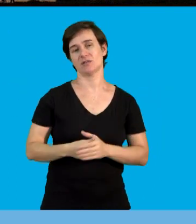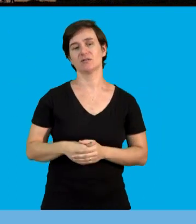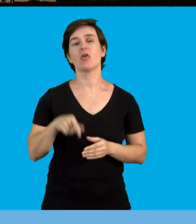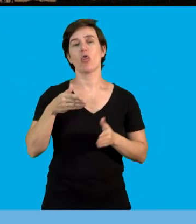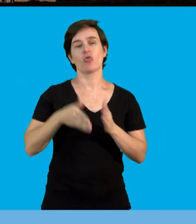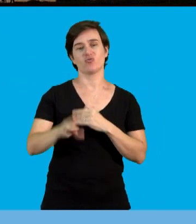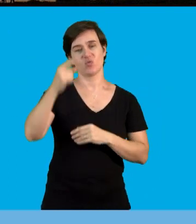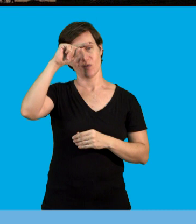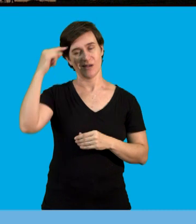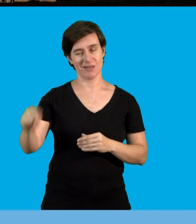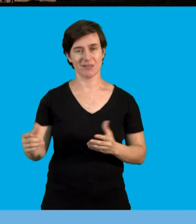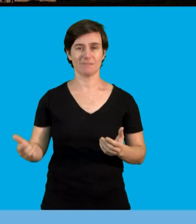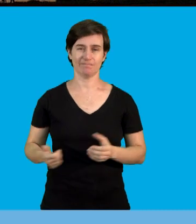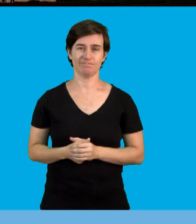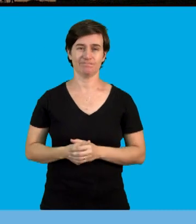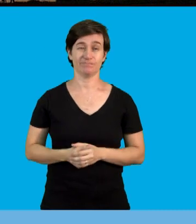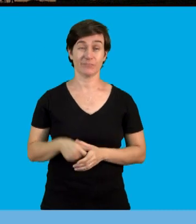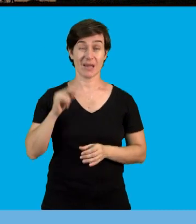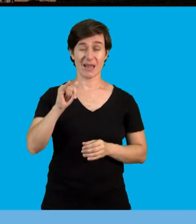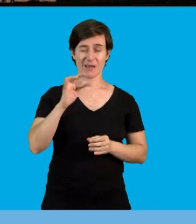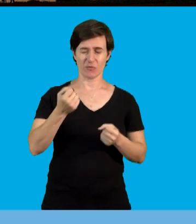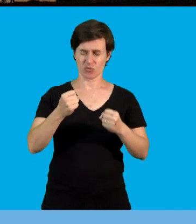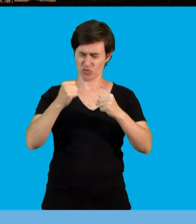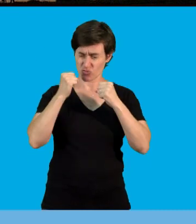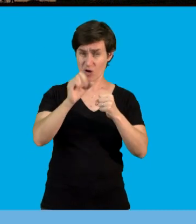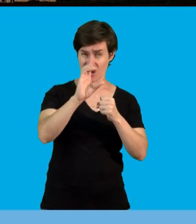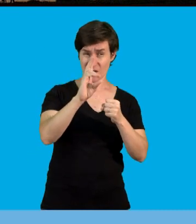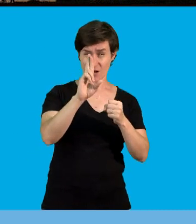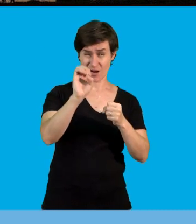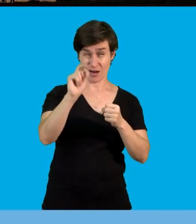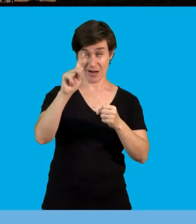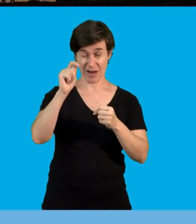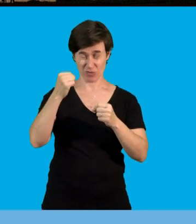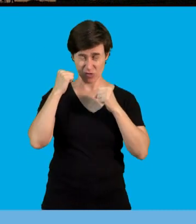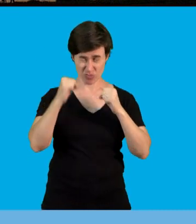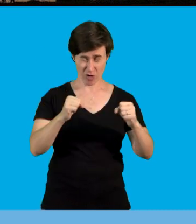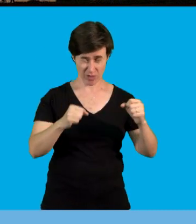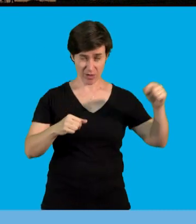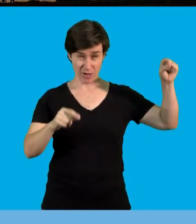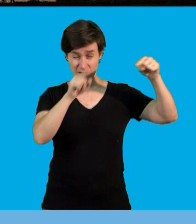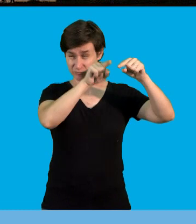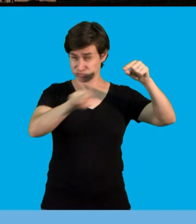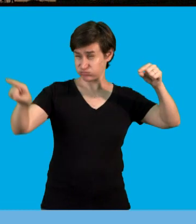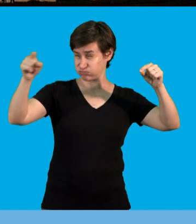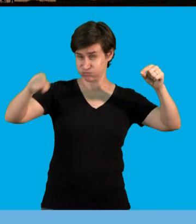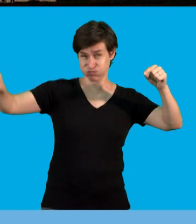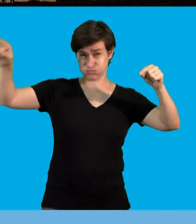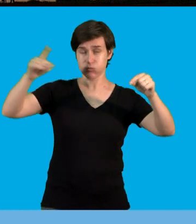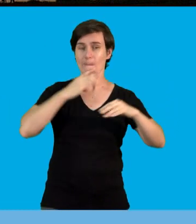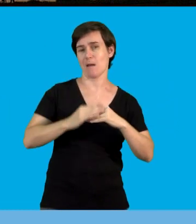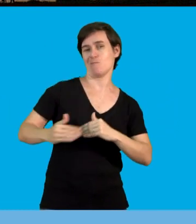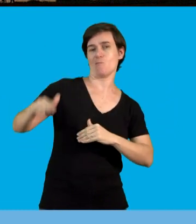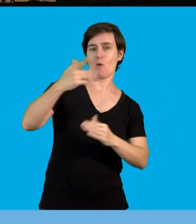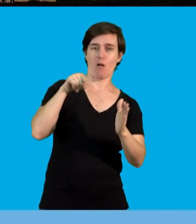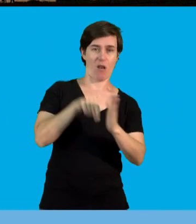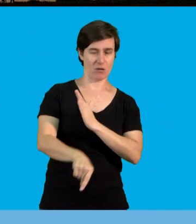your thermal energy. The stronger the current, the greater the energy loss. So if the current that we are finding on these